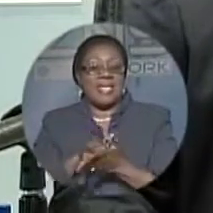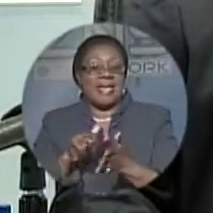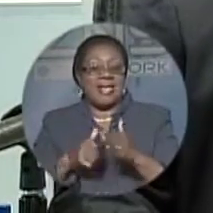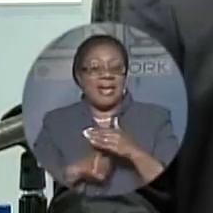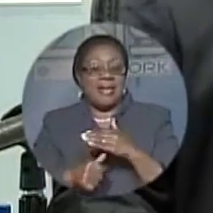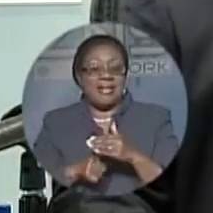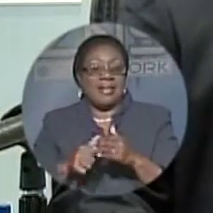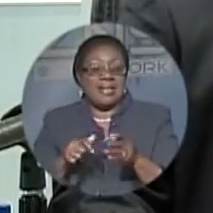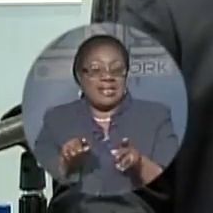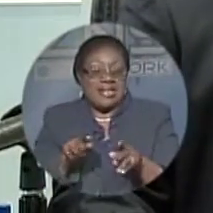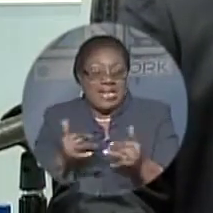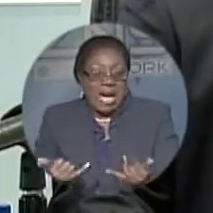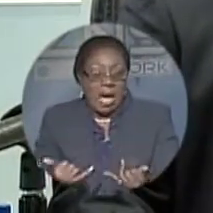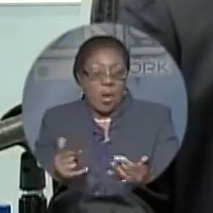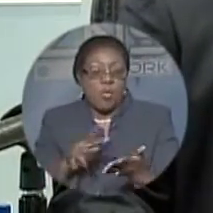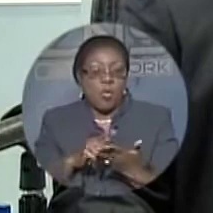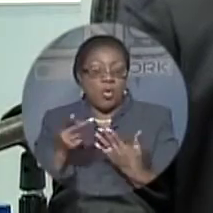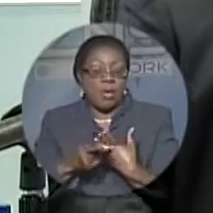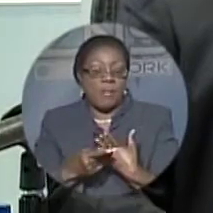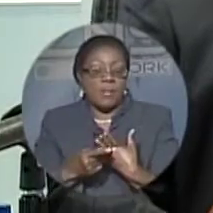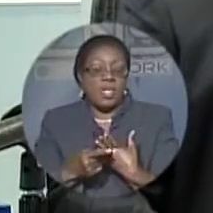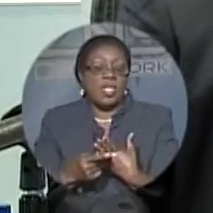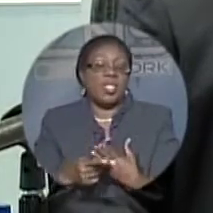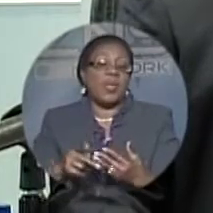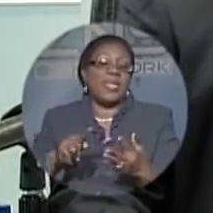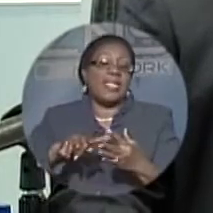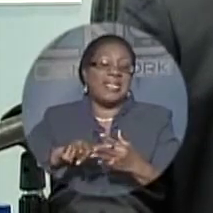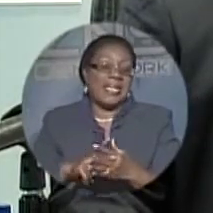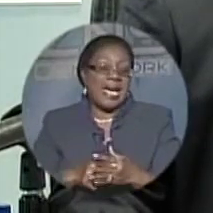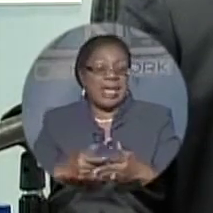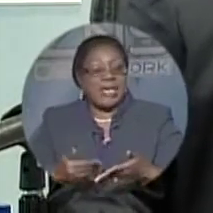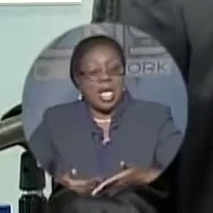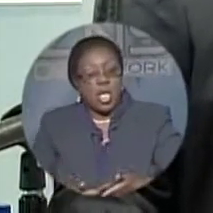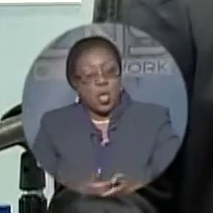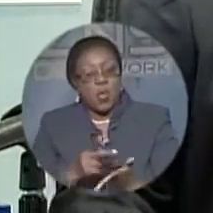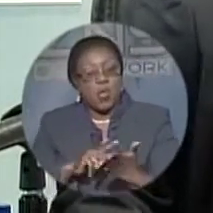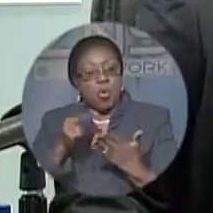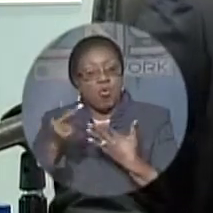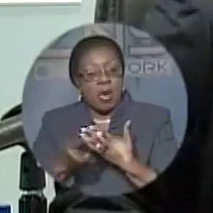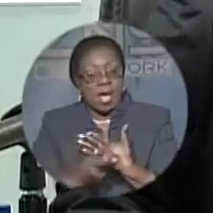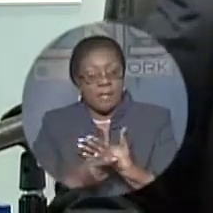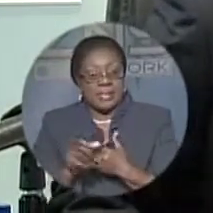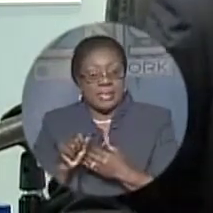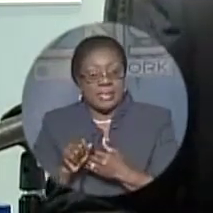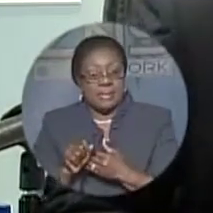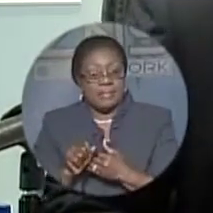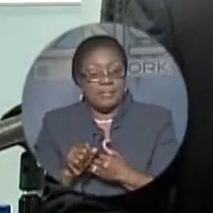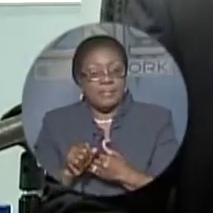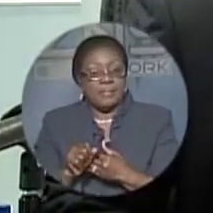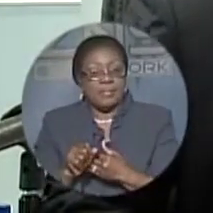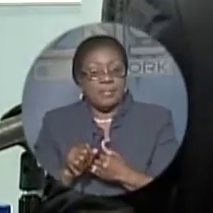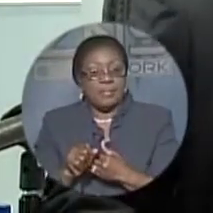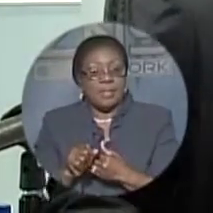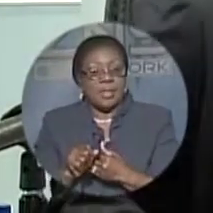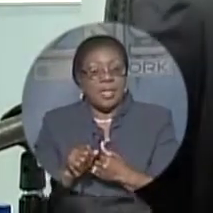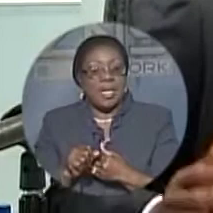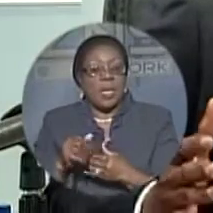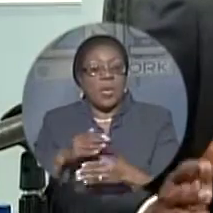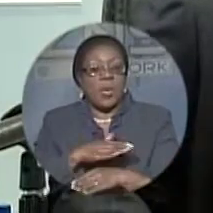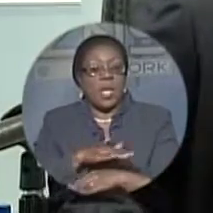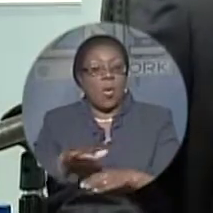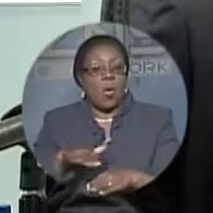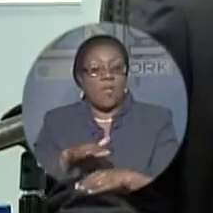current program, and so we had to start additional programs, which JA itself now offers well